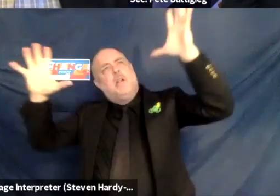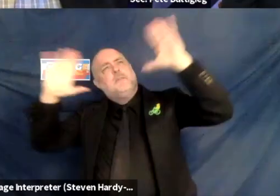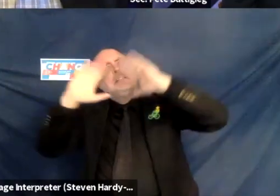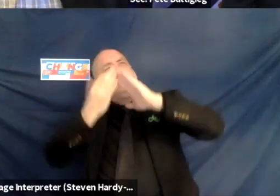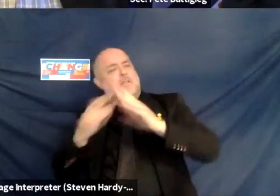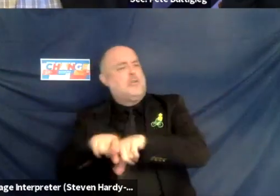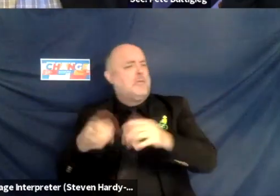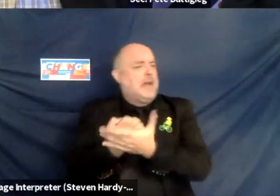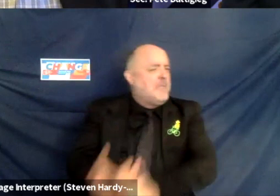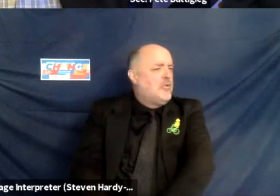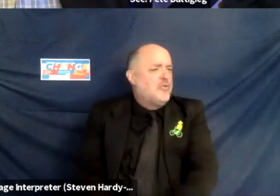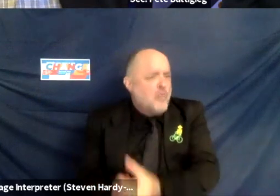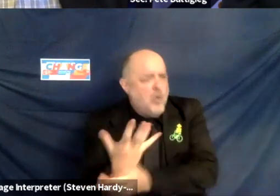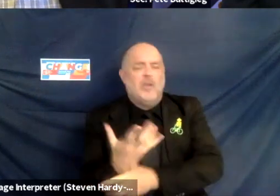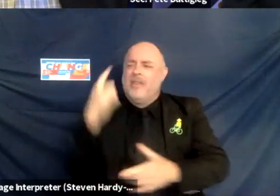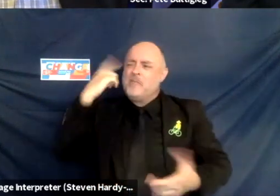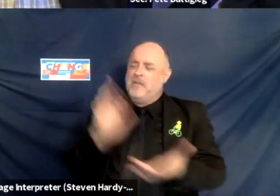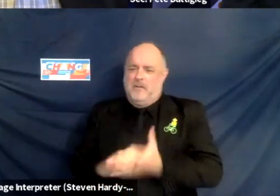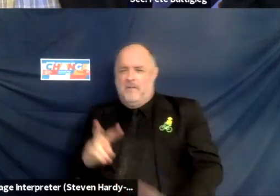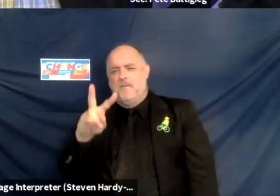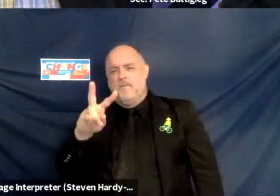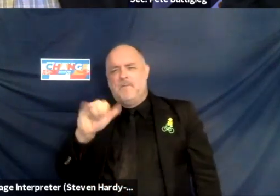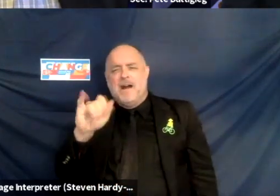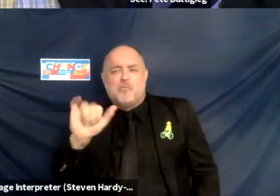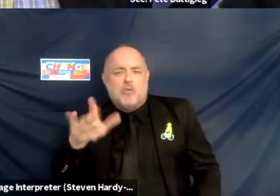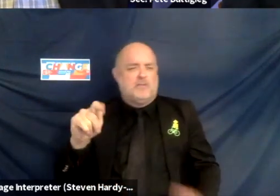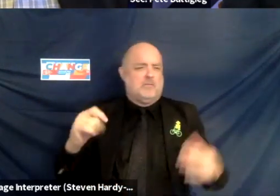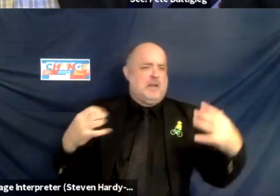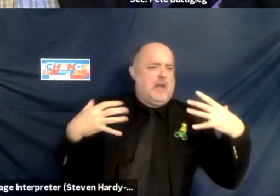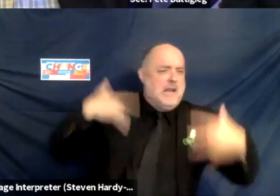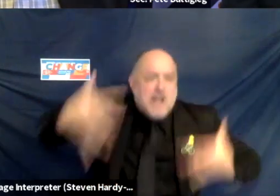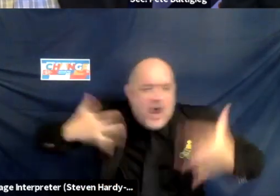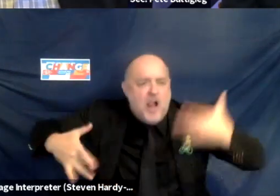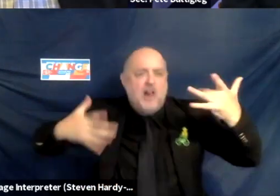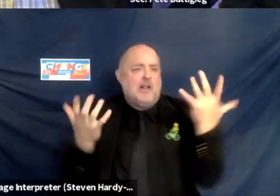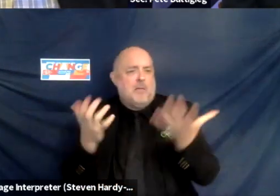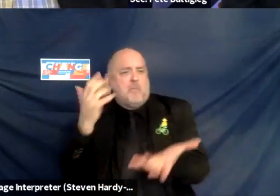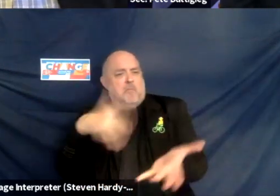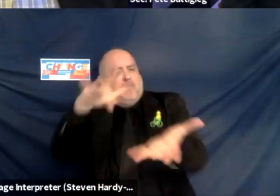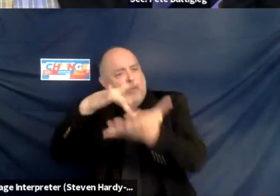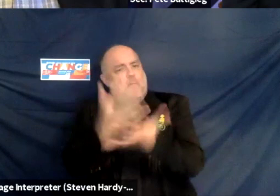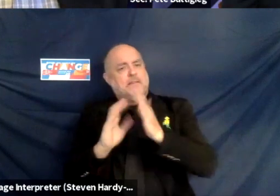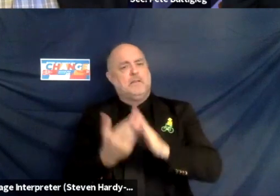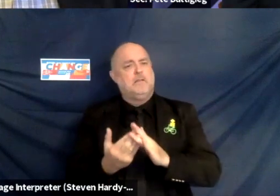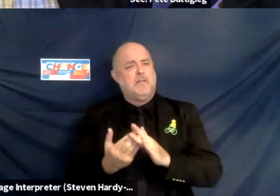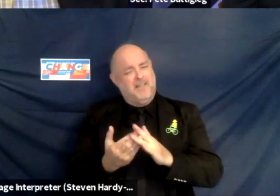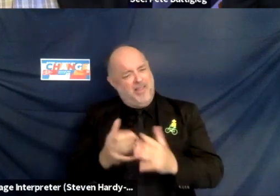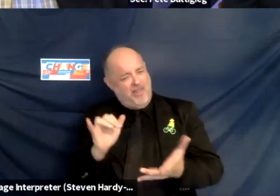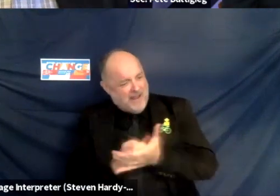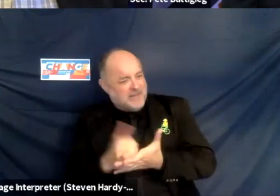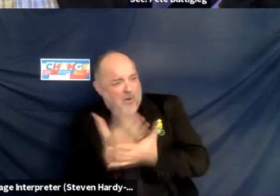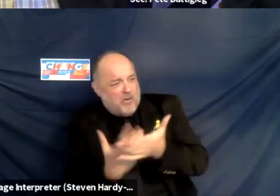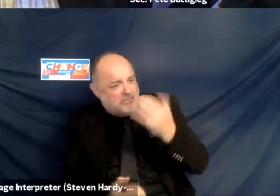having a vibrant core to the city in a city that was afraid of more and more people moving away, it's actually part of the case for